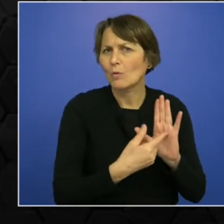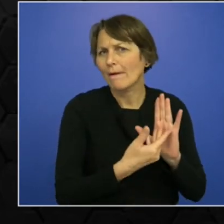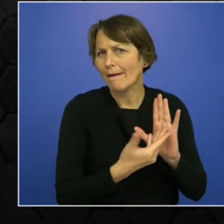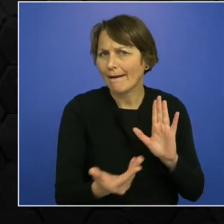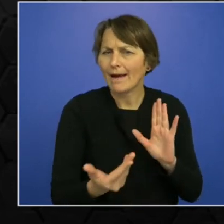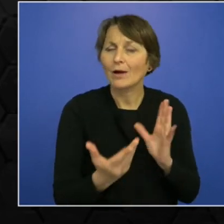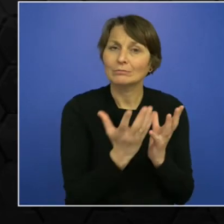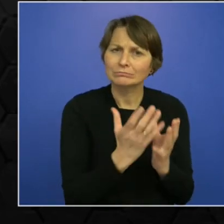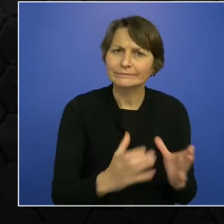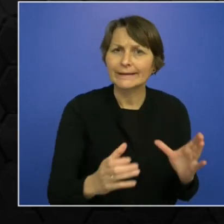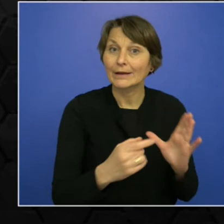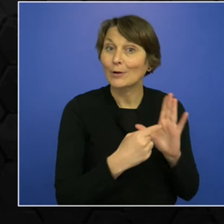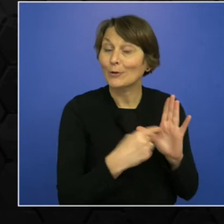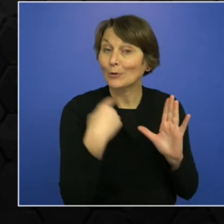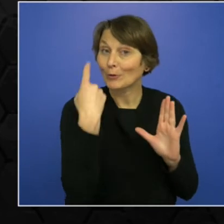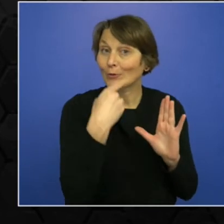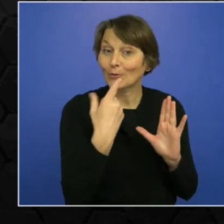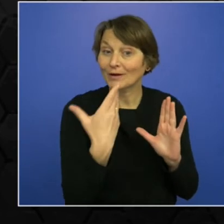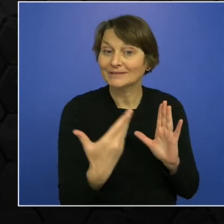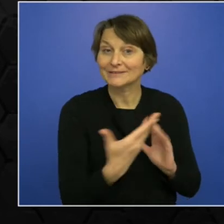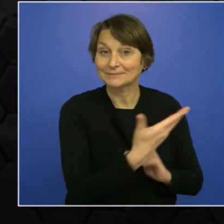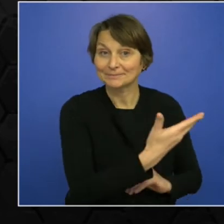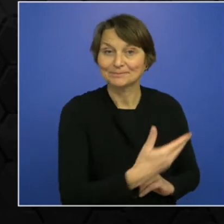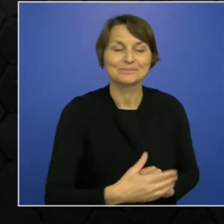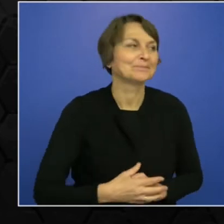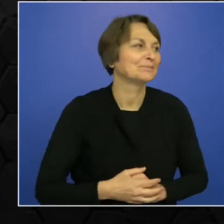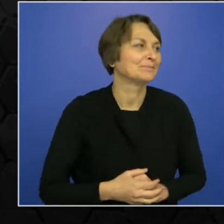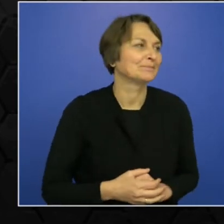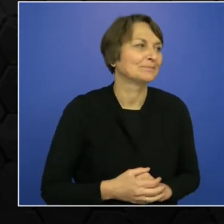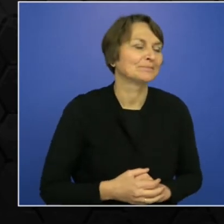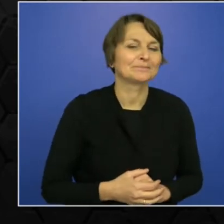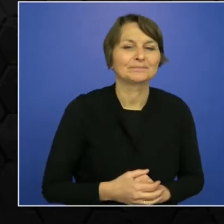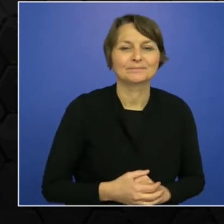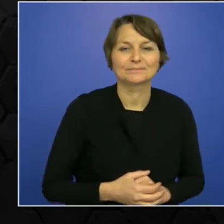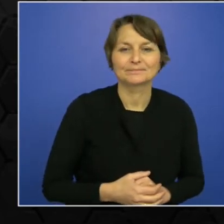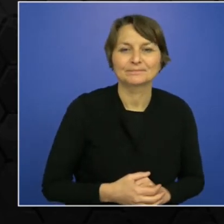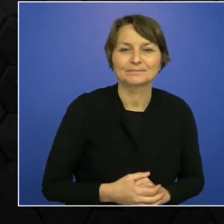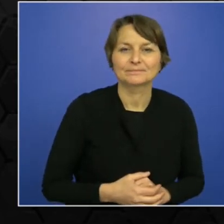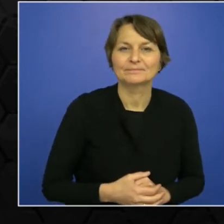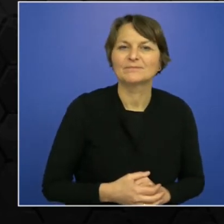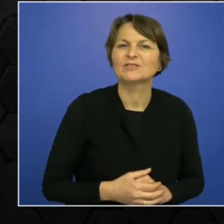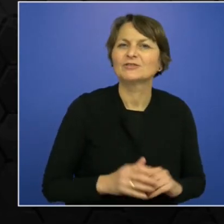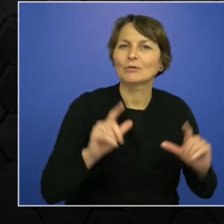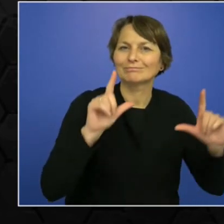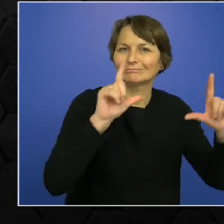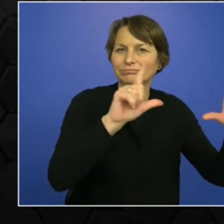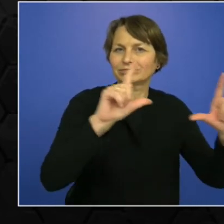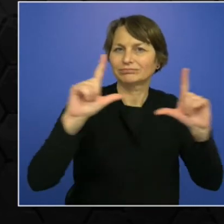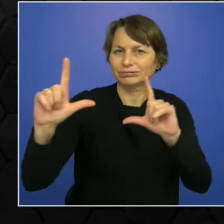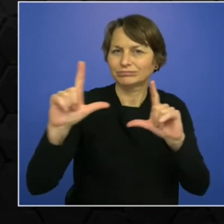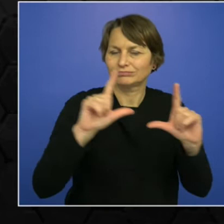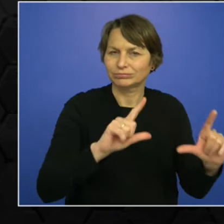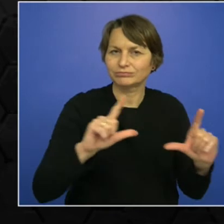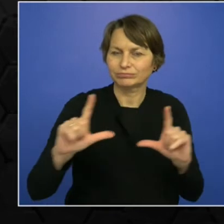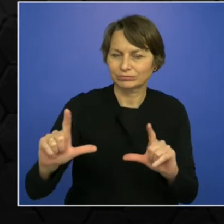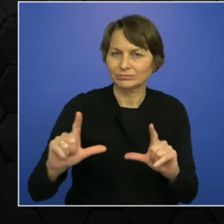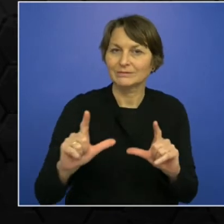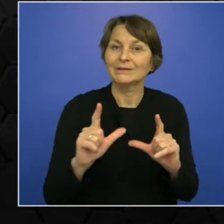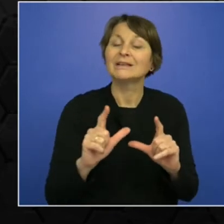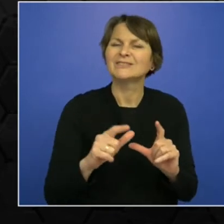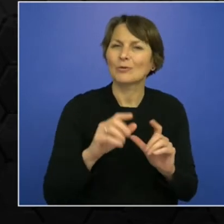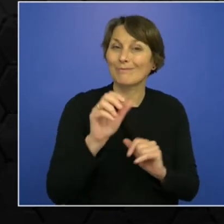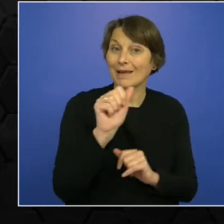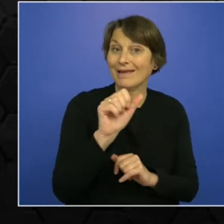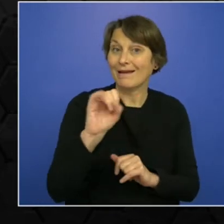like. So some visualization. So in data science, or when you're doing an AI project,